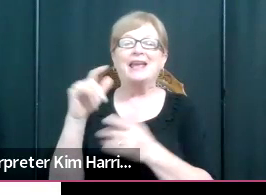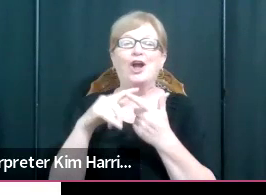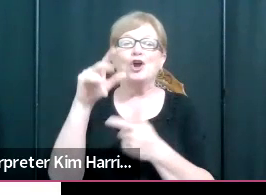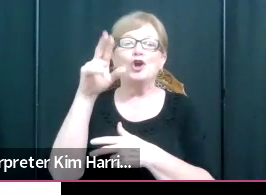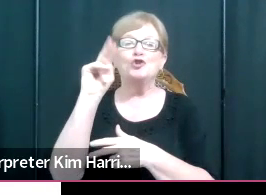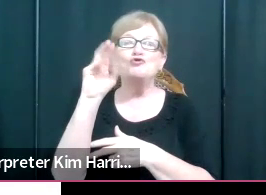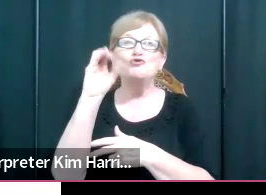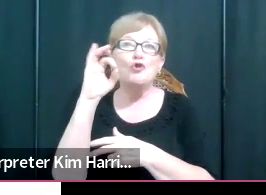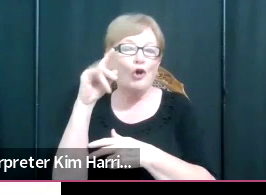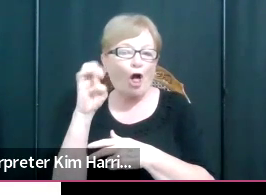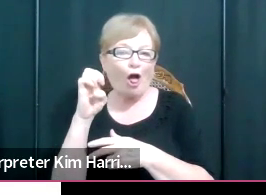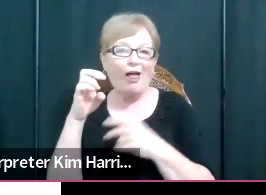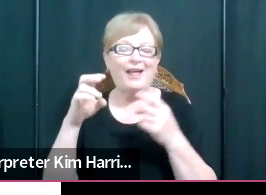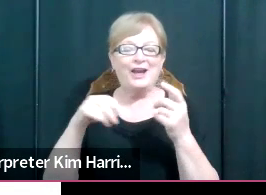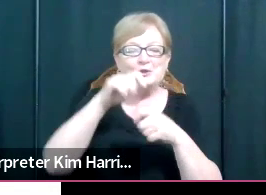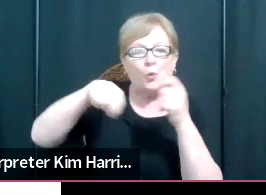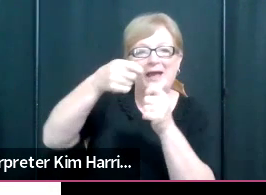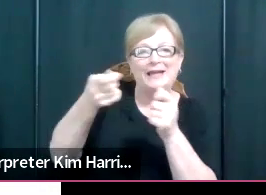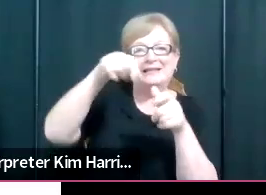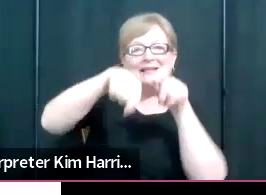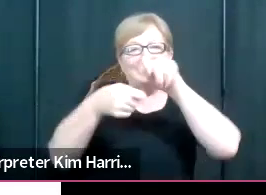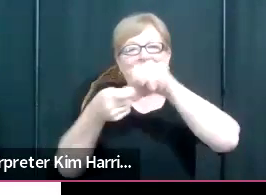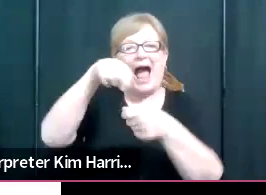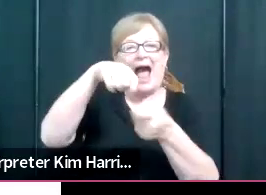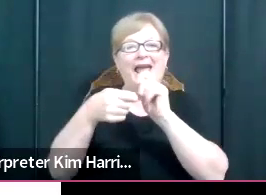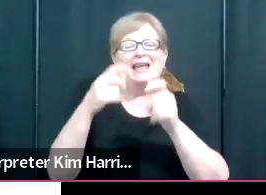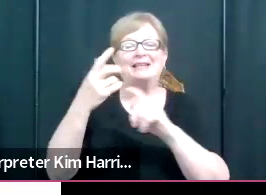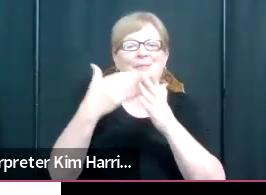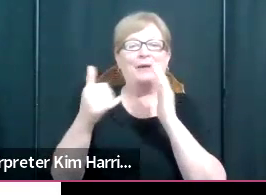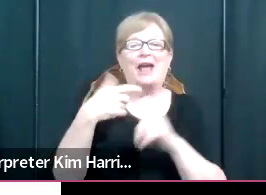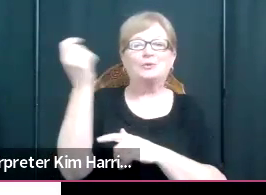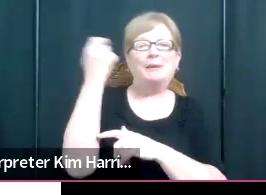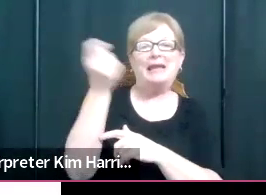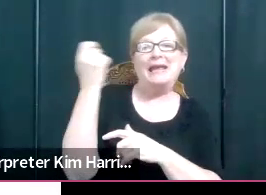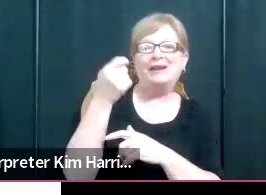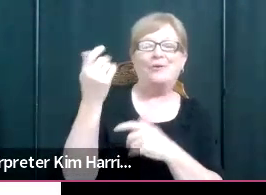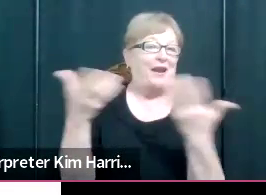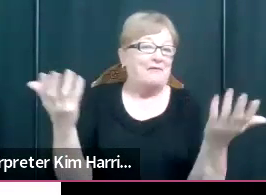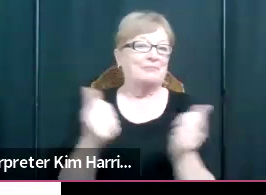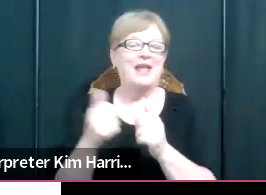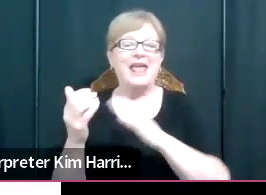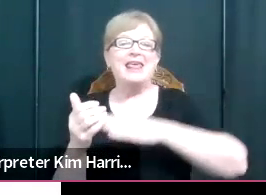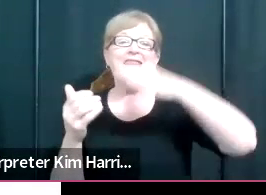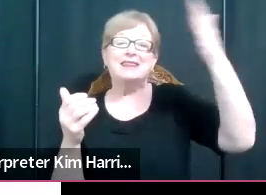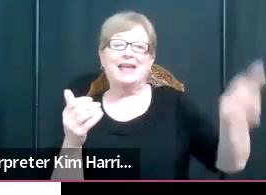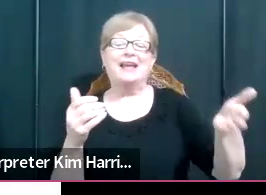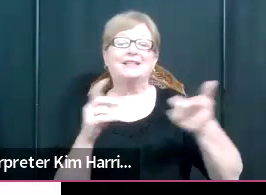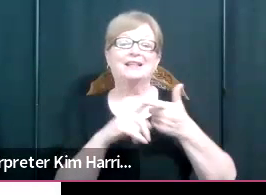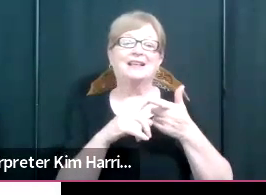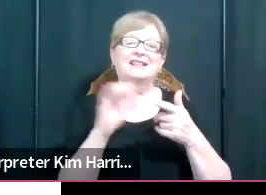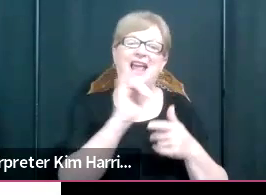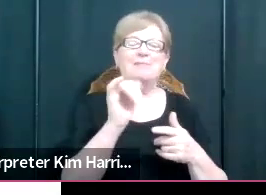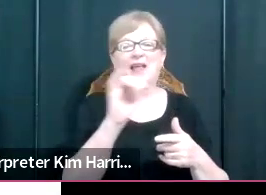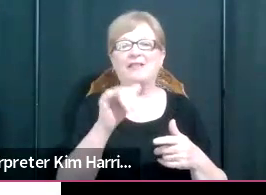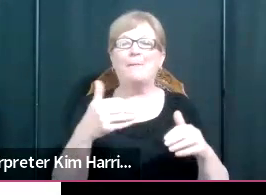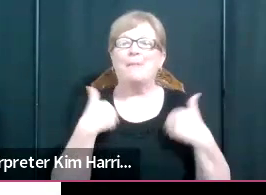to twist and tie, or some folks might like to spin them around. And to the left of that is a variable of the Monkey Noodle,